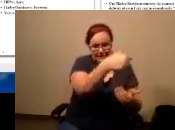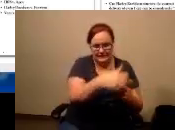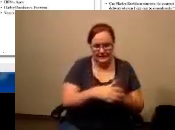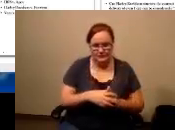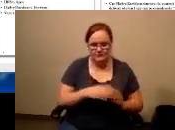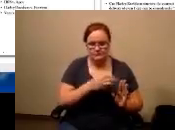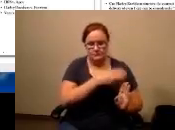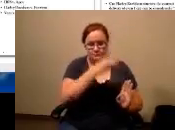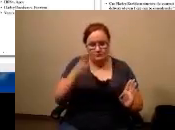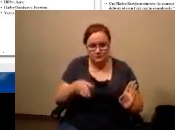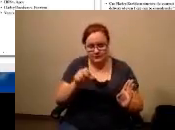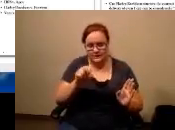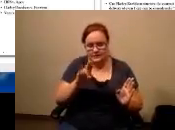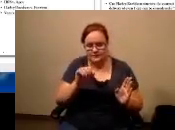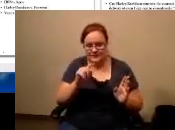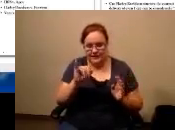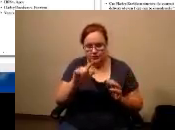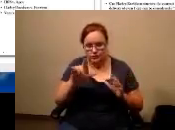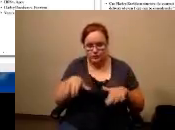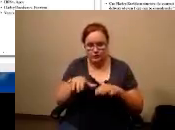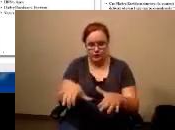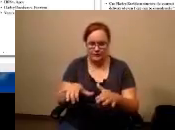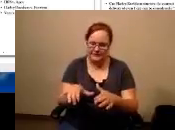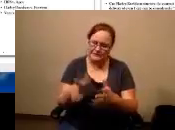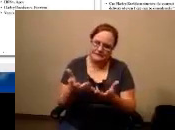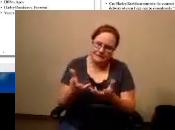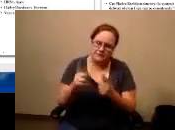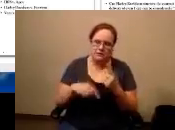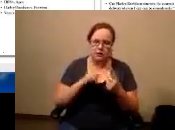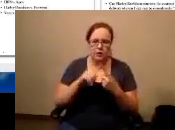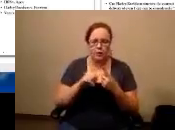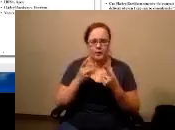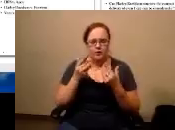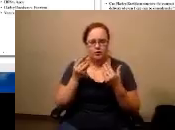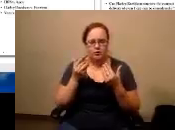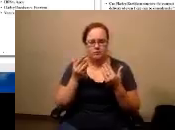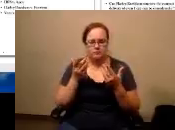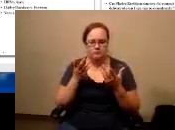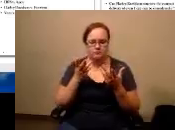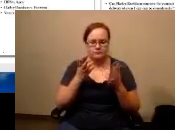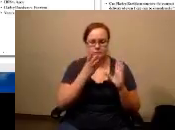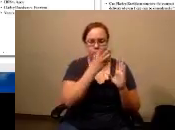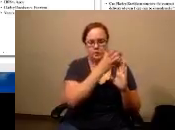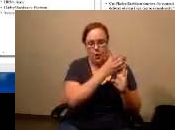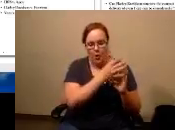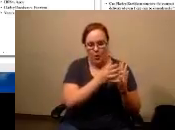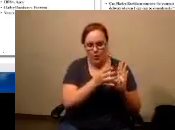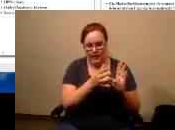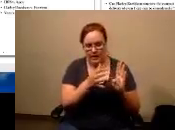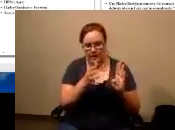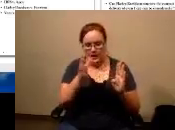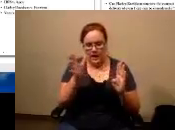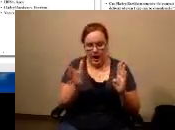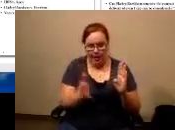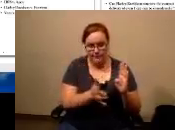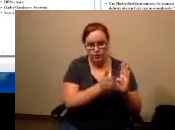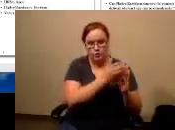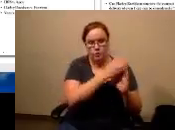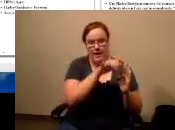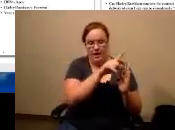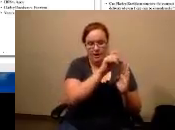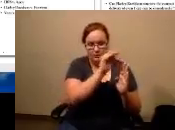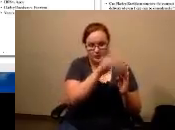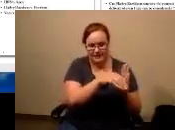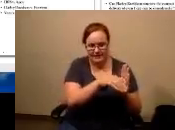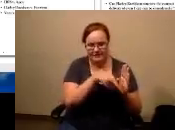the concept, that as you move up the scale, up the continuum towards 100%, the performance by